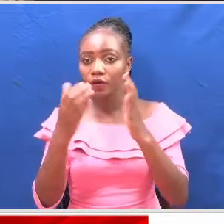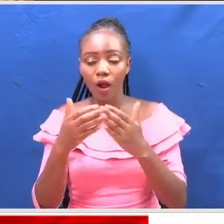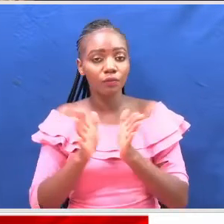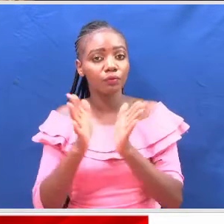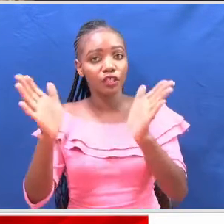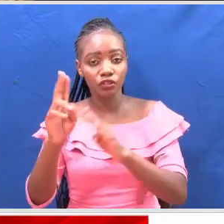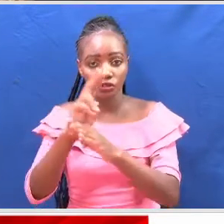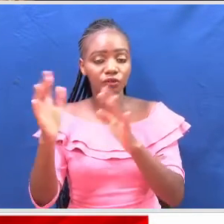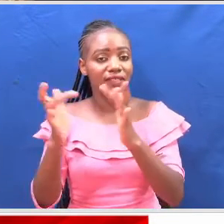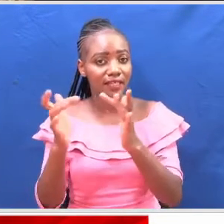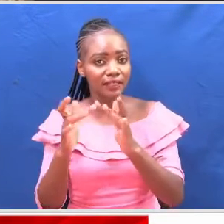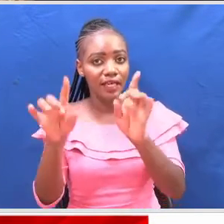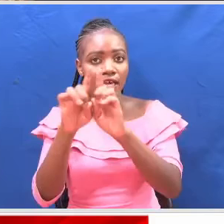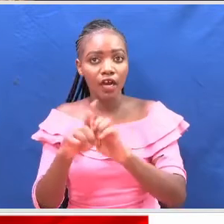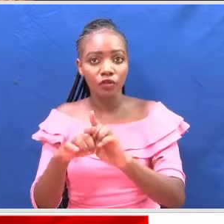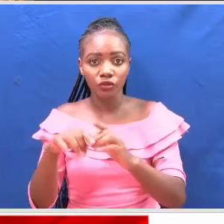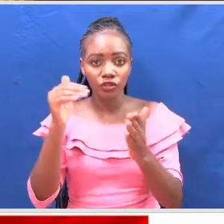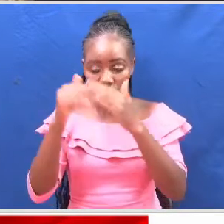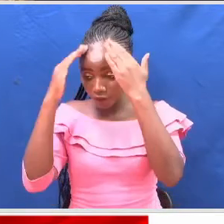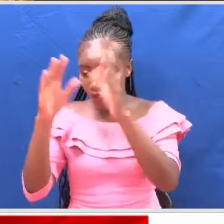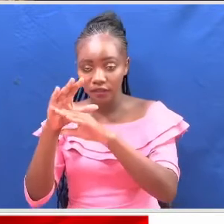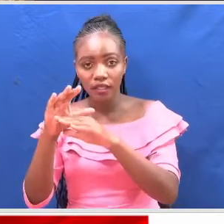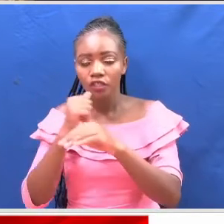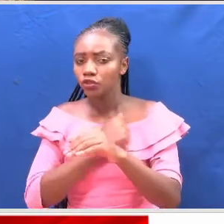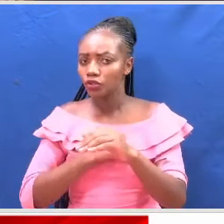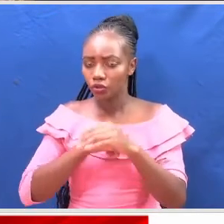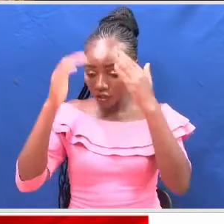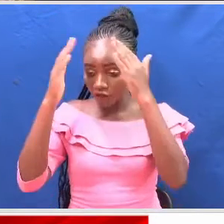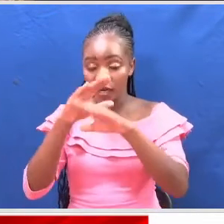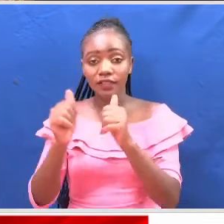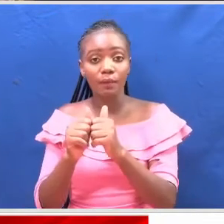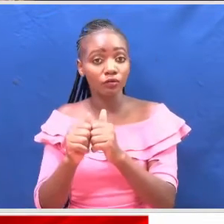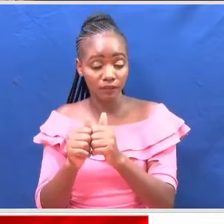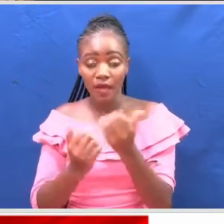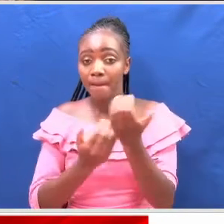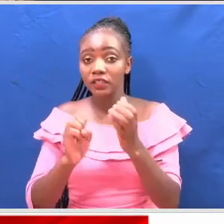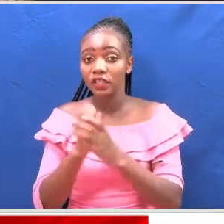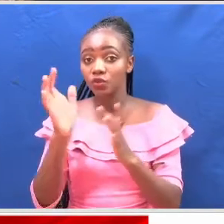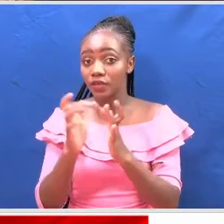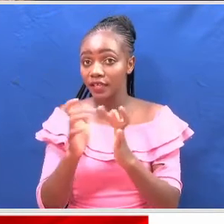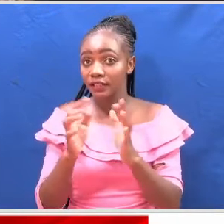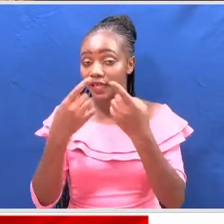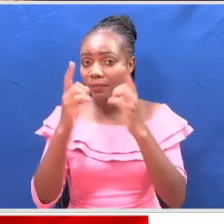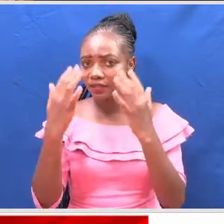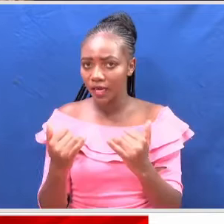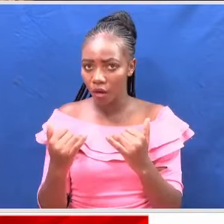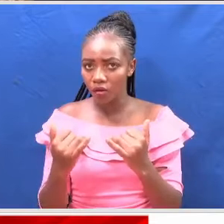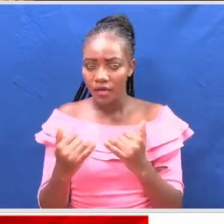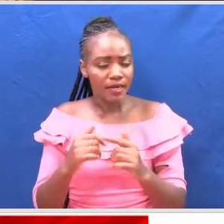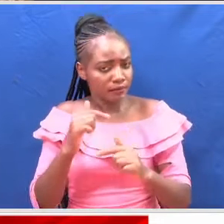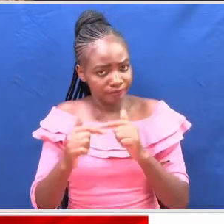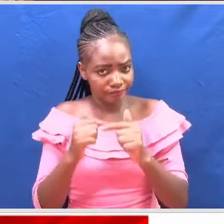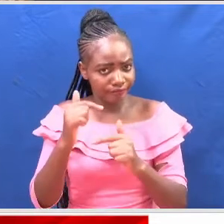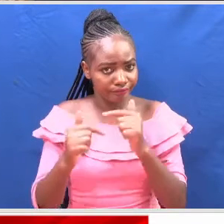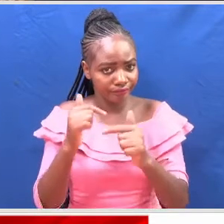day, hence shifting the focus to online entrepreneurship. However, Kenya's debt is growing and growing